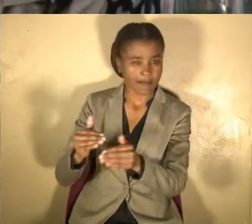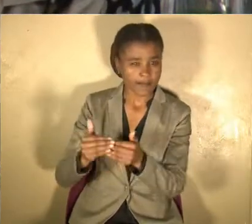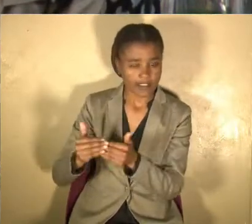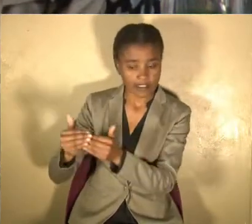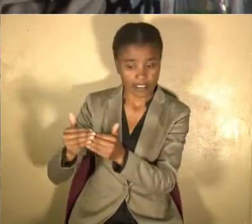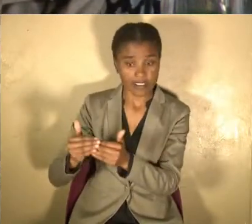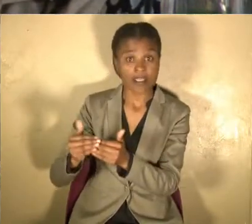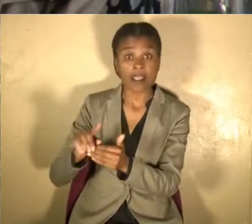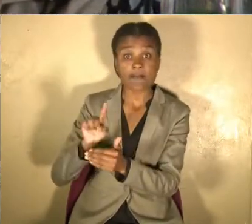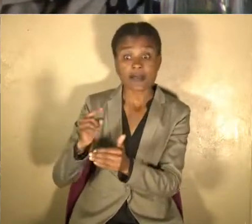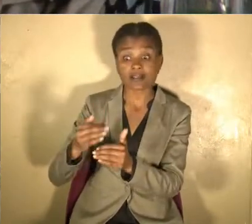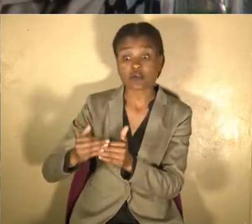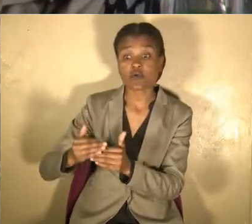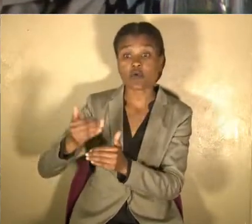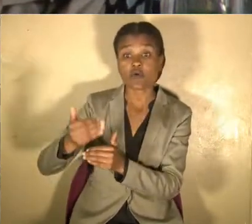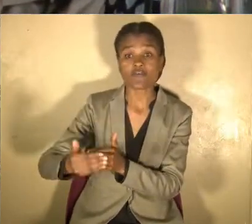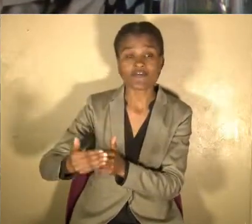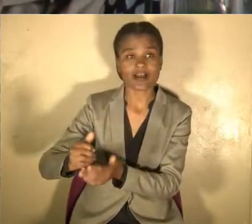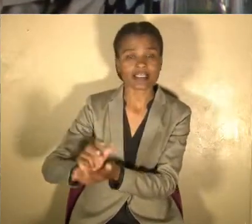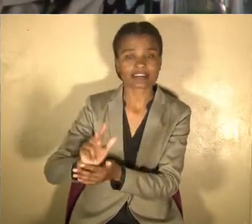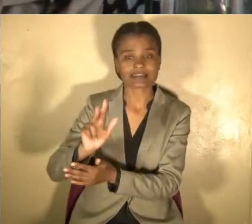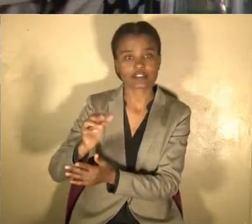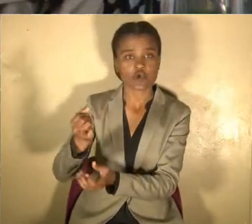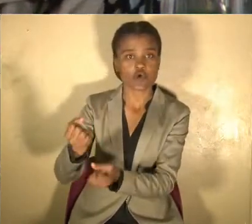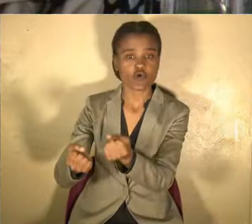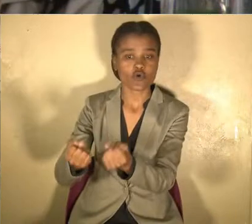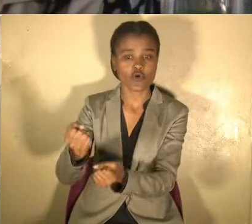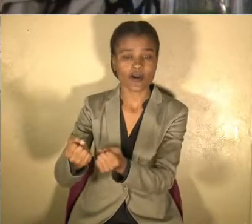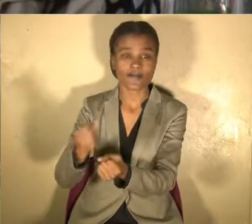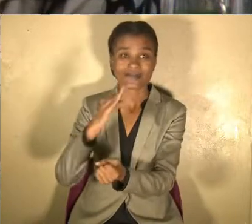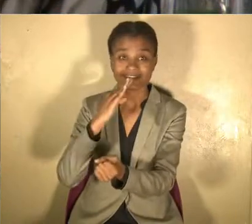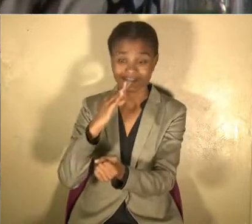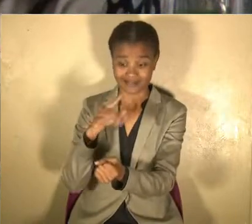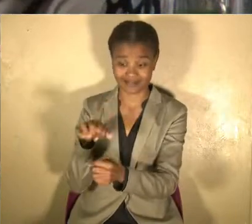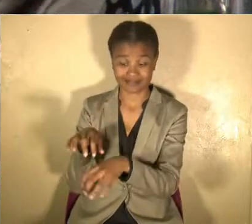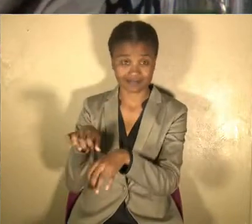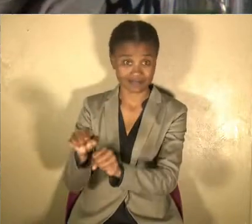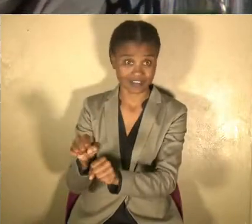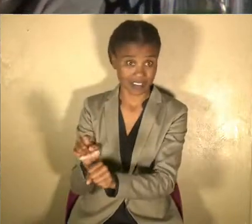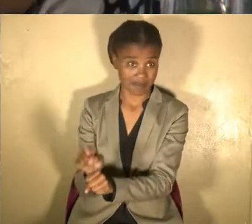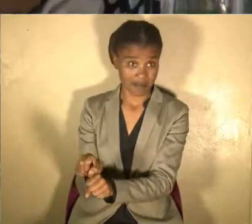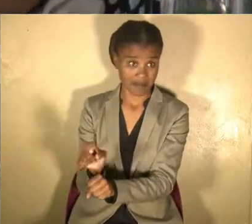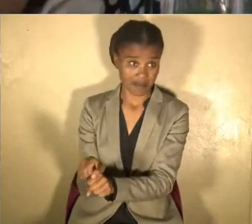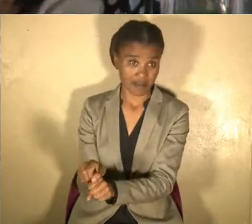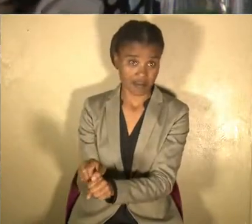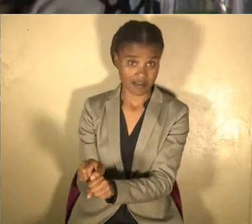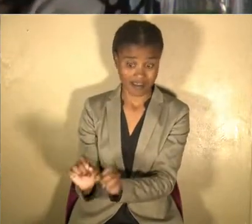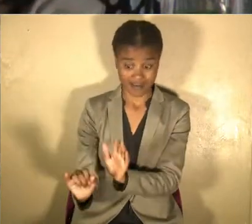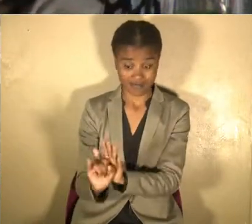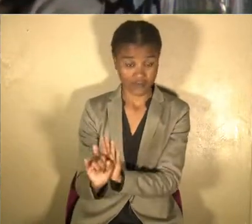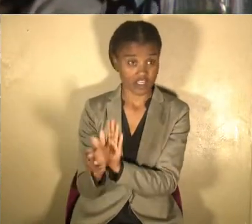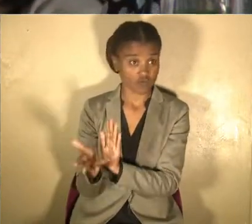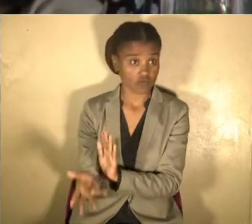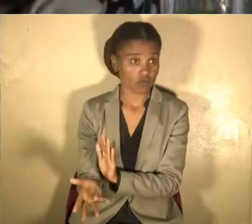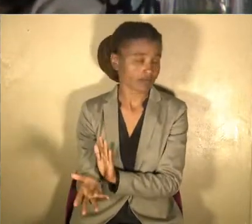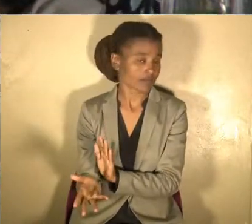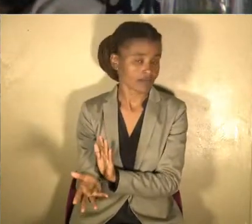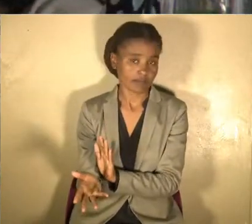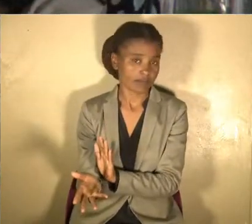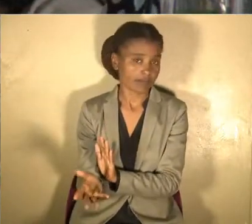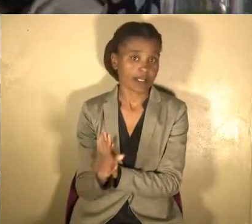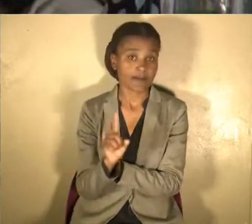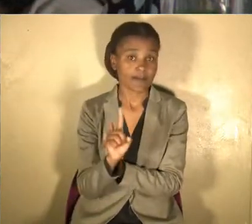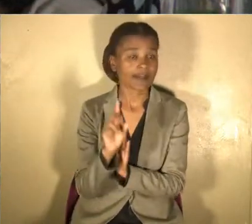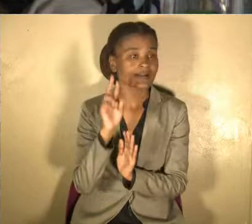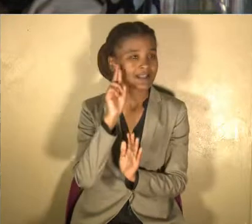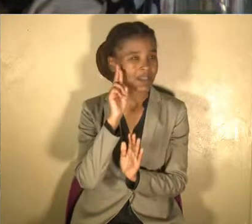court ikasi may as a foster child. Ubane purpose ya foster care, it's